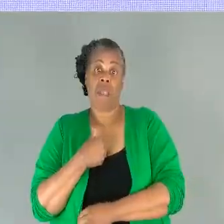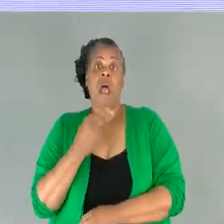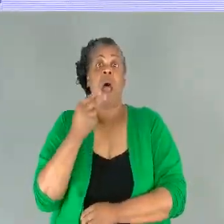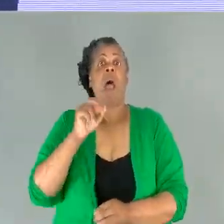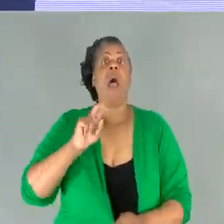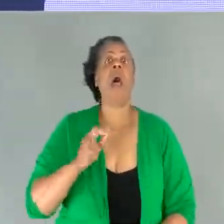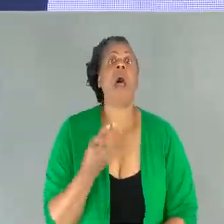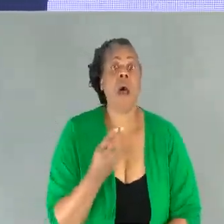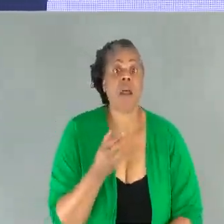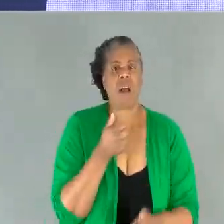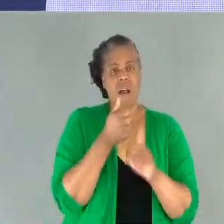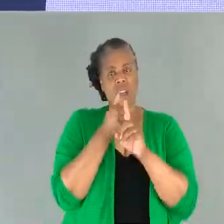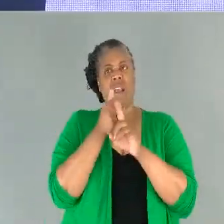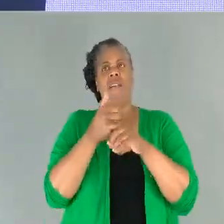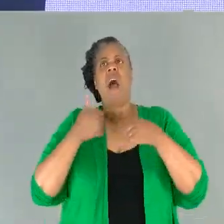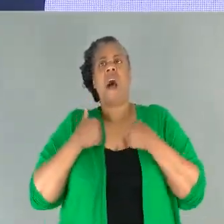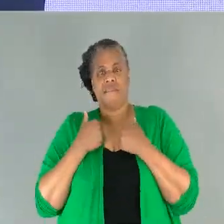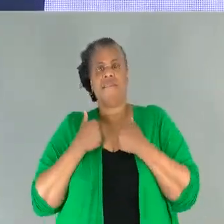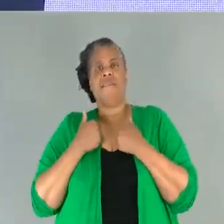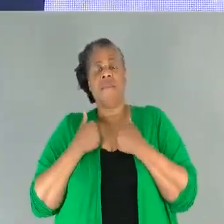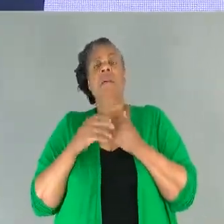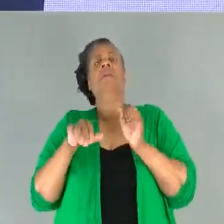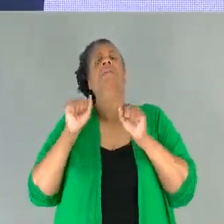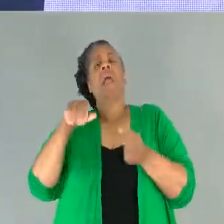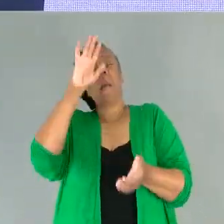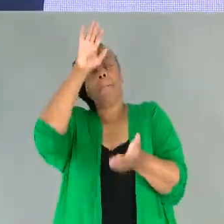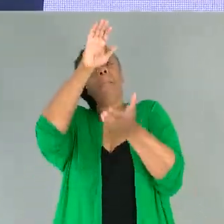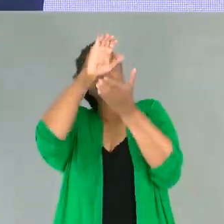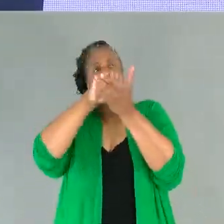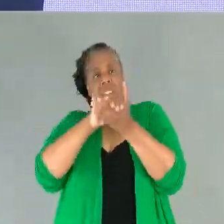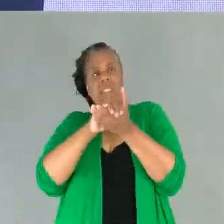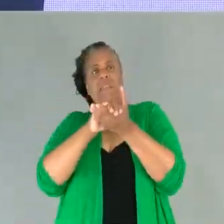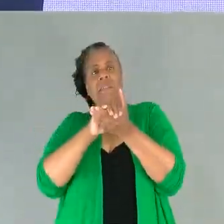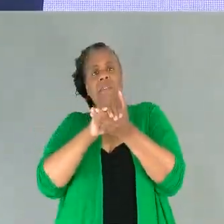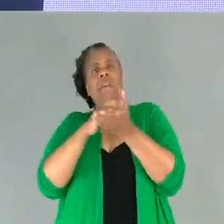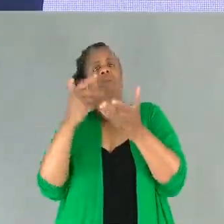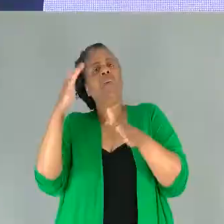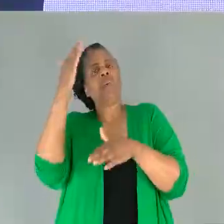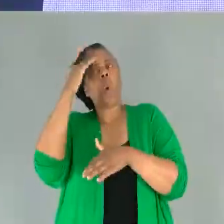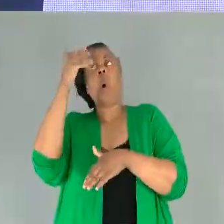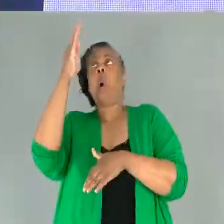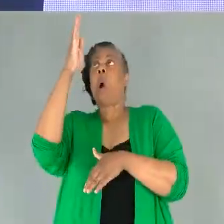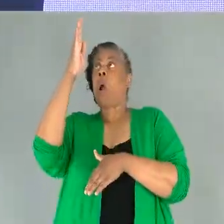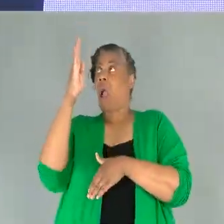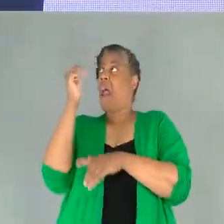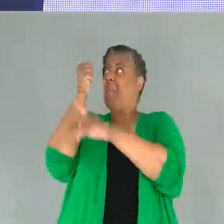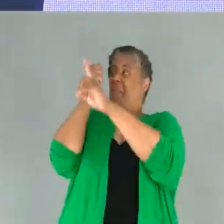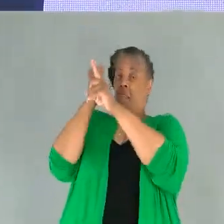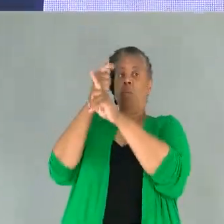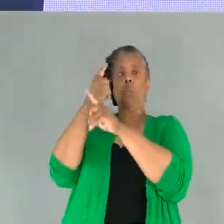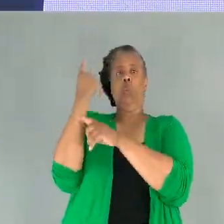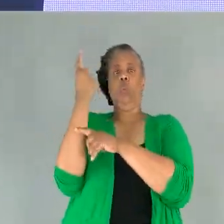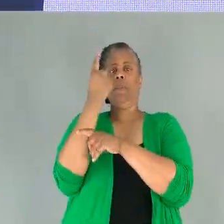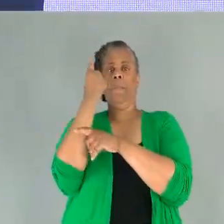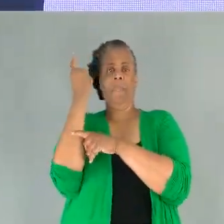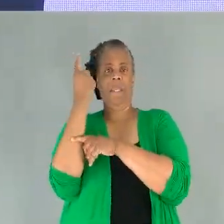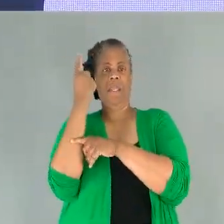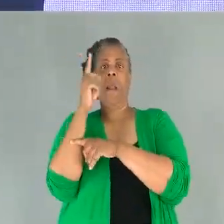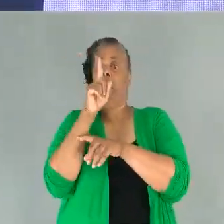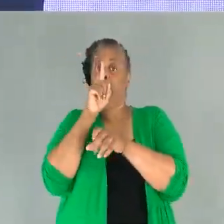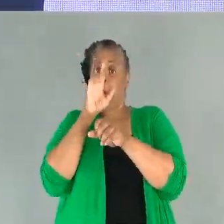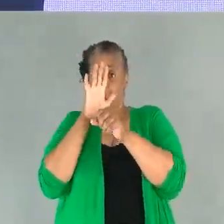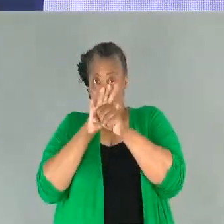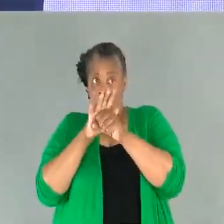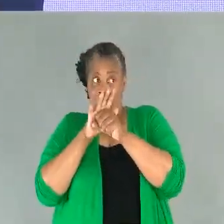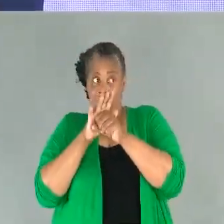Hannah had an anointing to believe that God would do something that he promised